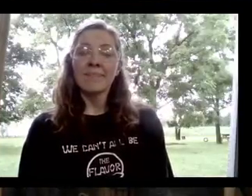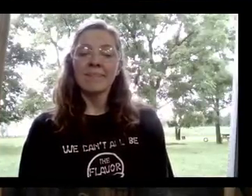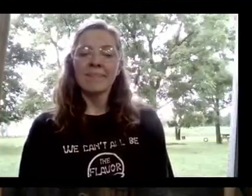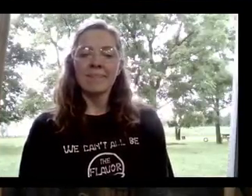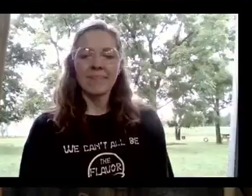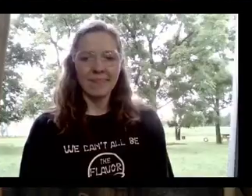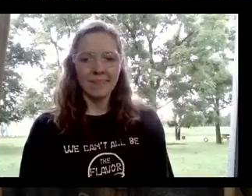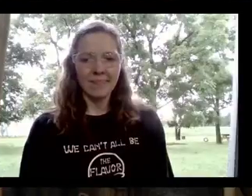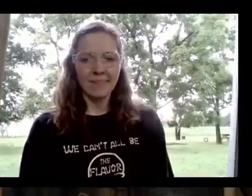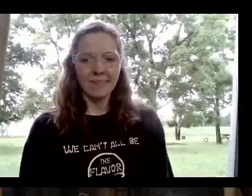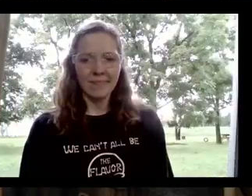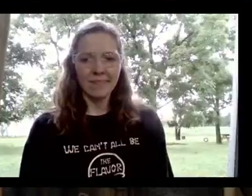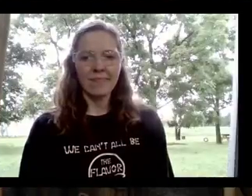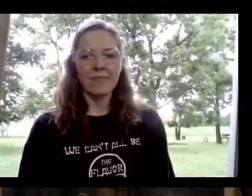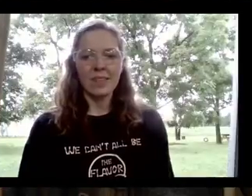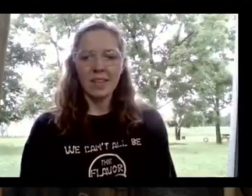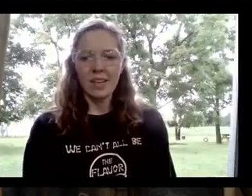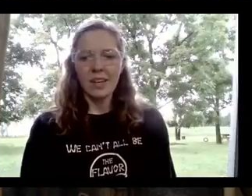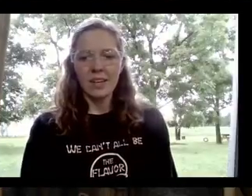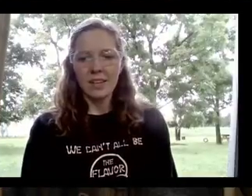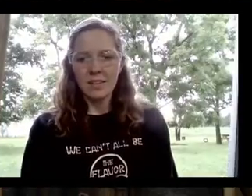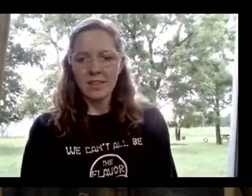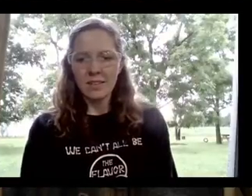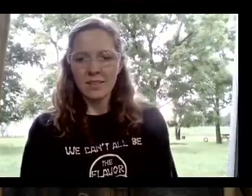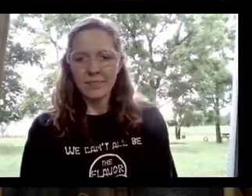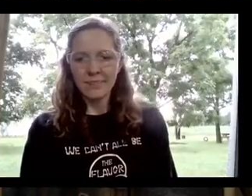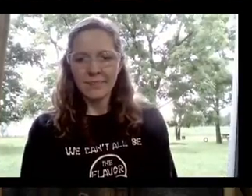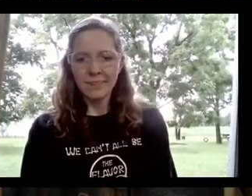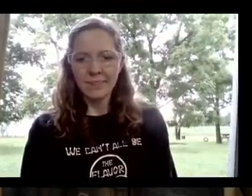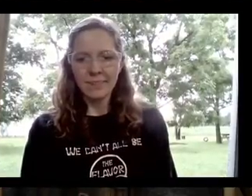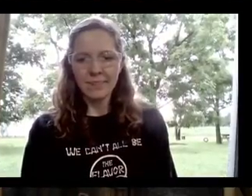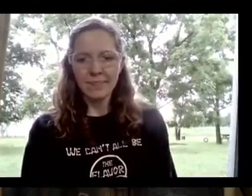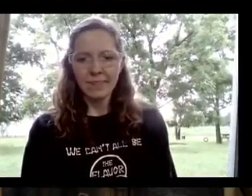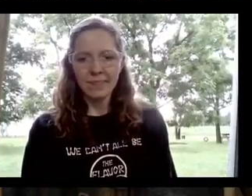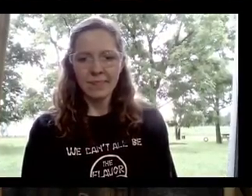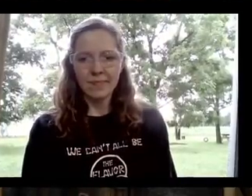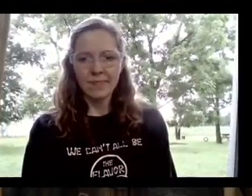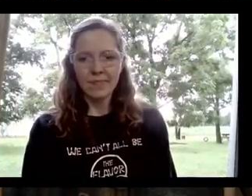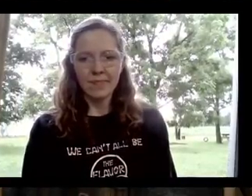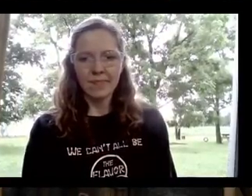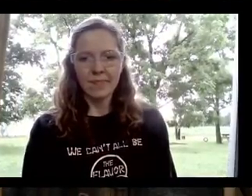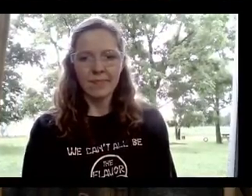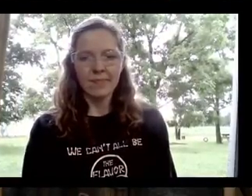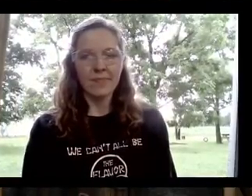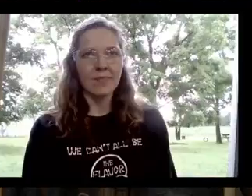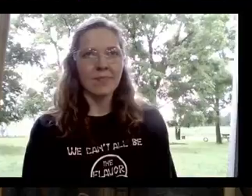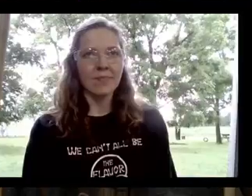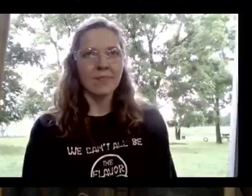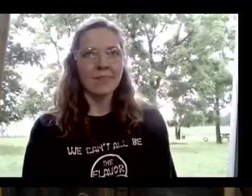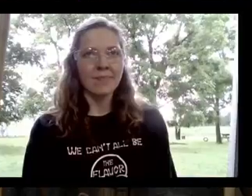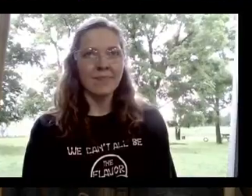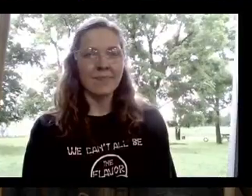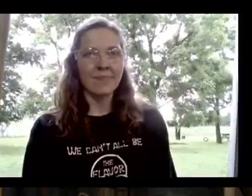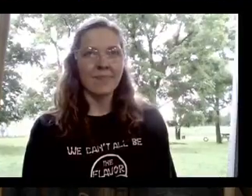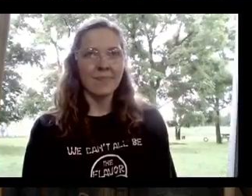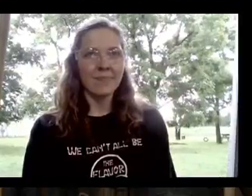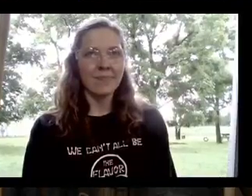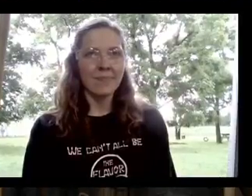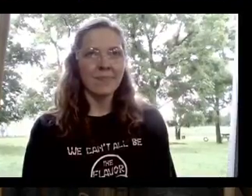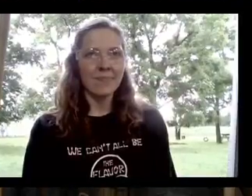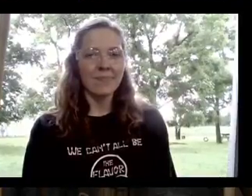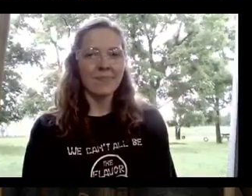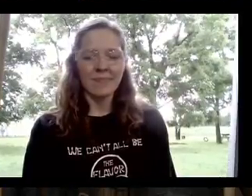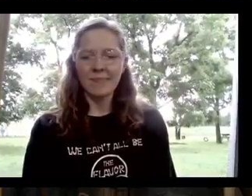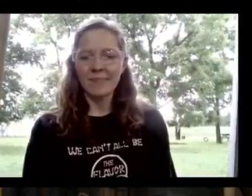hot, very, very hot. Most gas forges can't cut it. Most. There's a